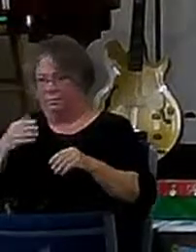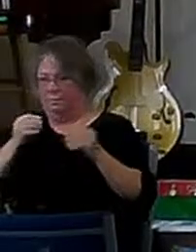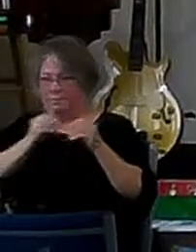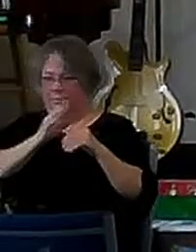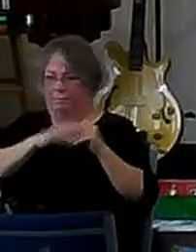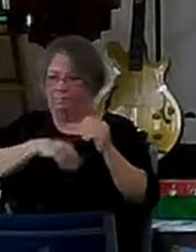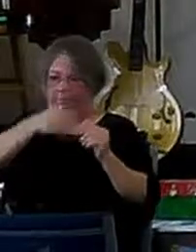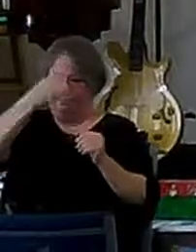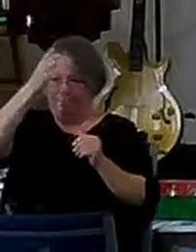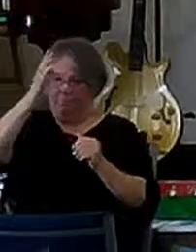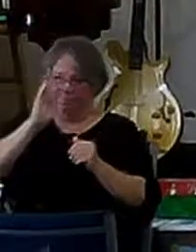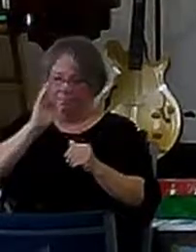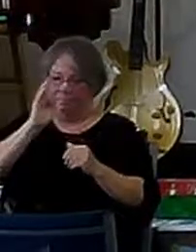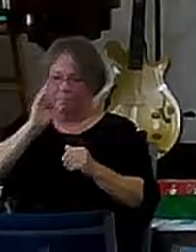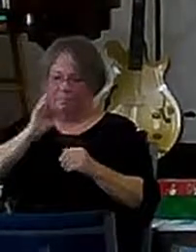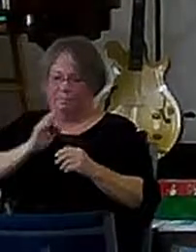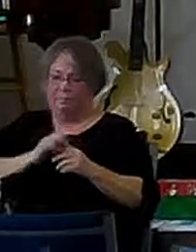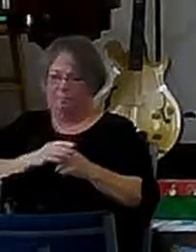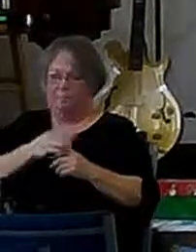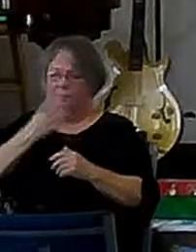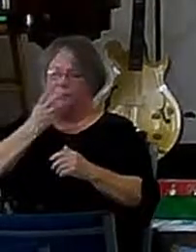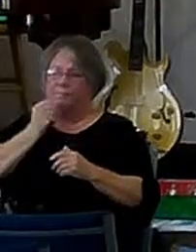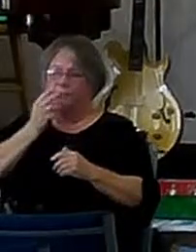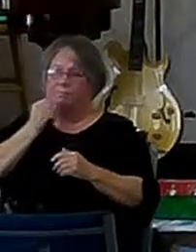to Christ.